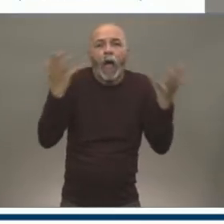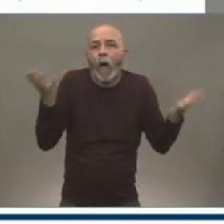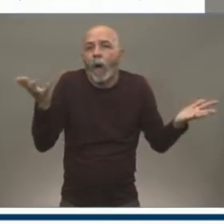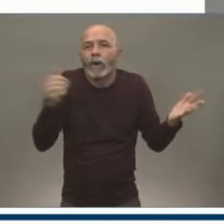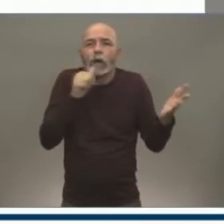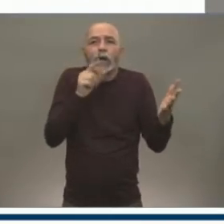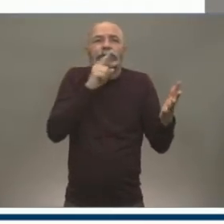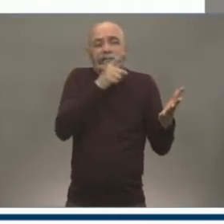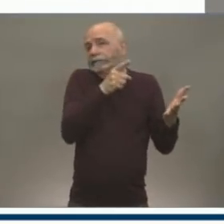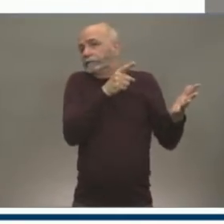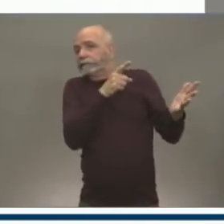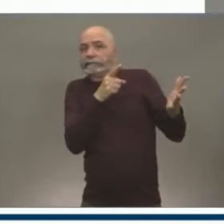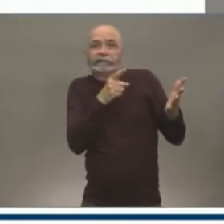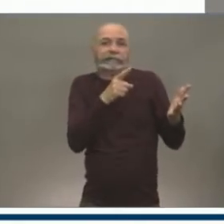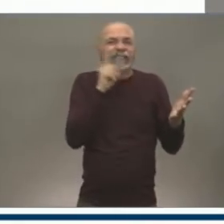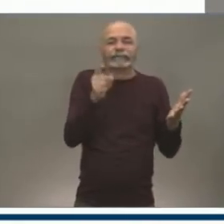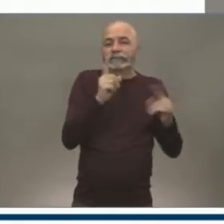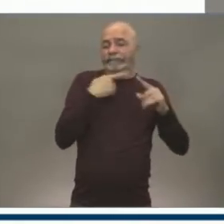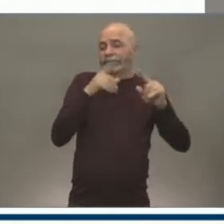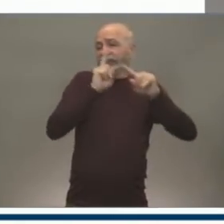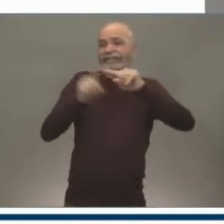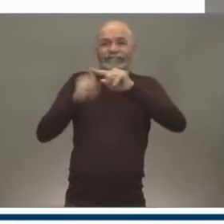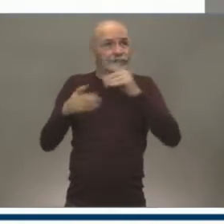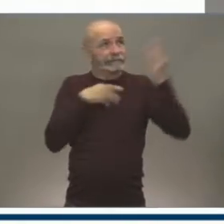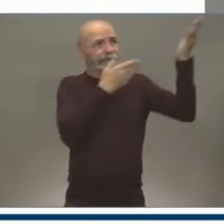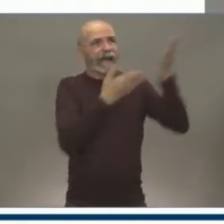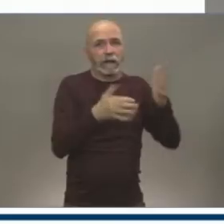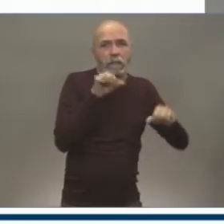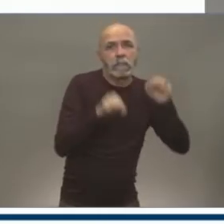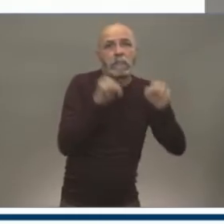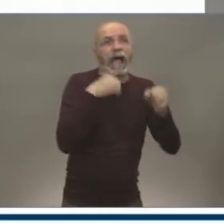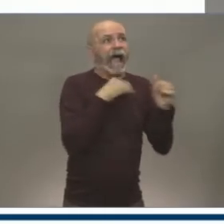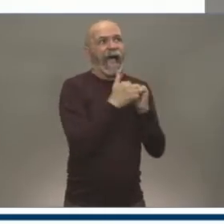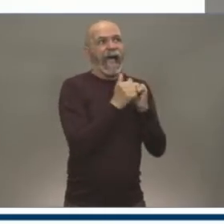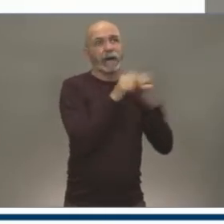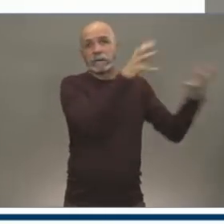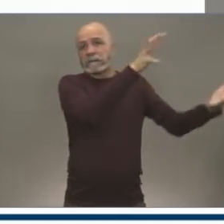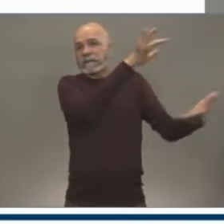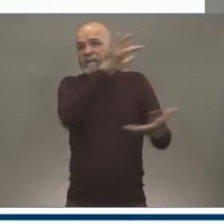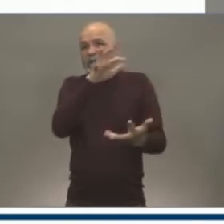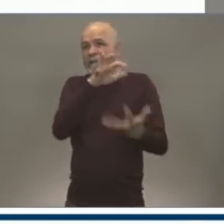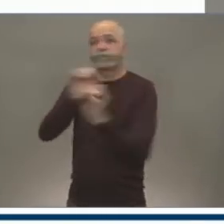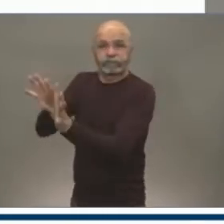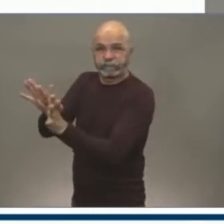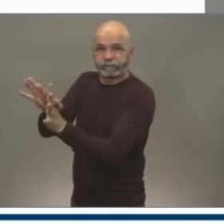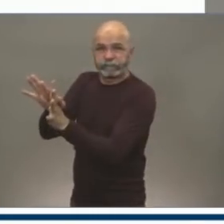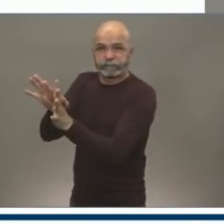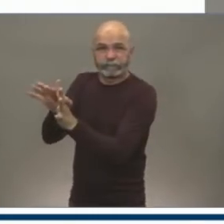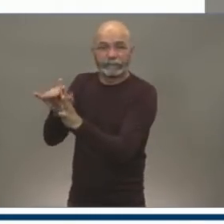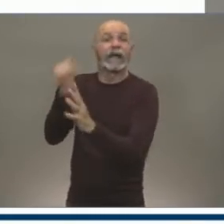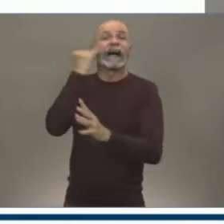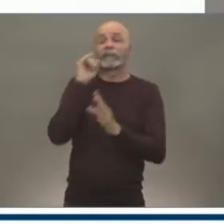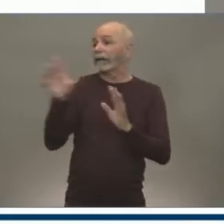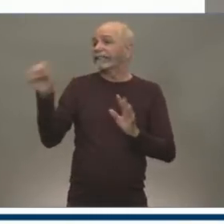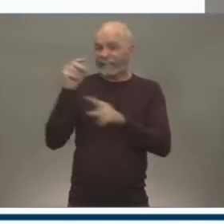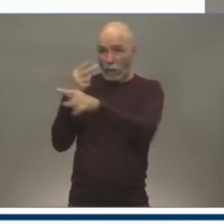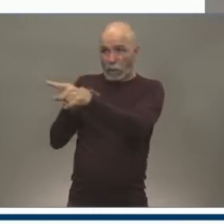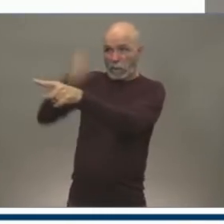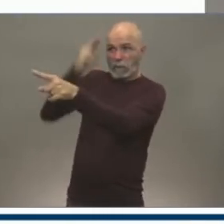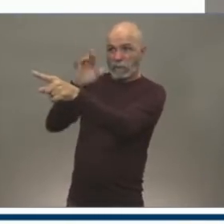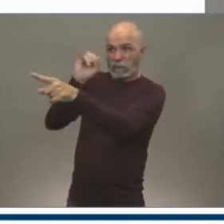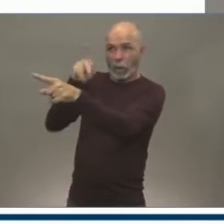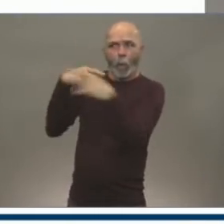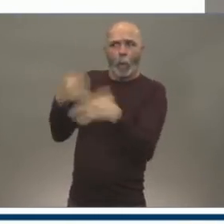different model of delivery potentially, and who we choose as the risk groups also depends who are the best people to be providing